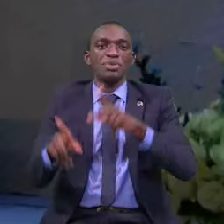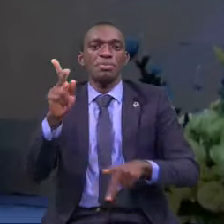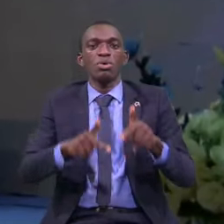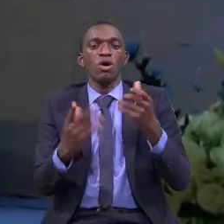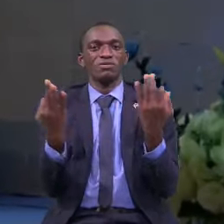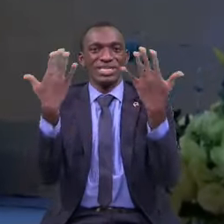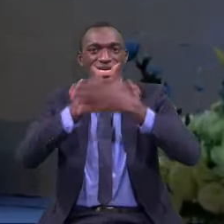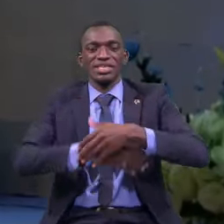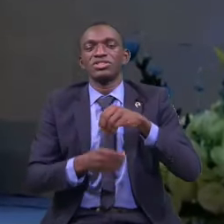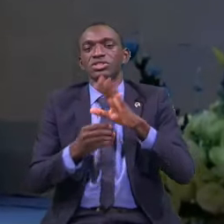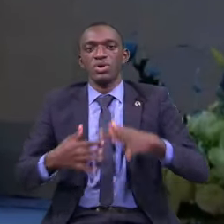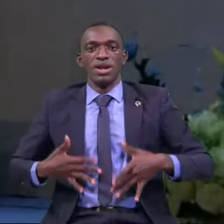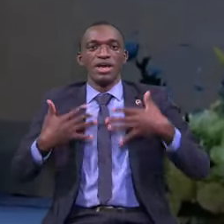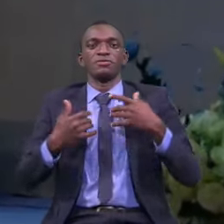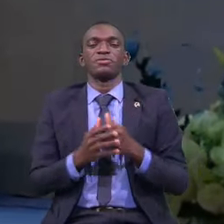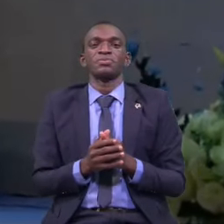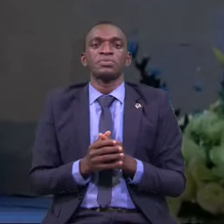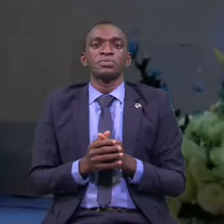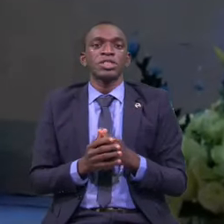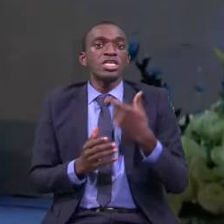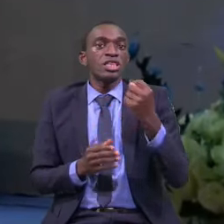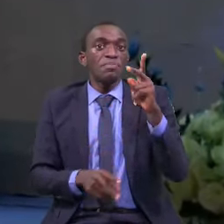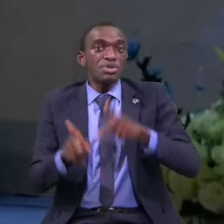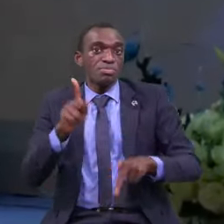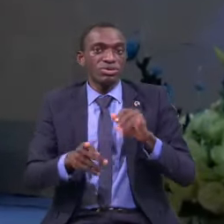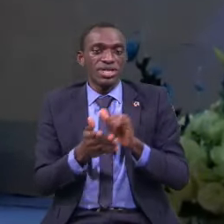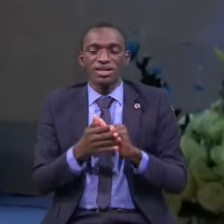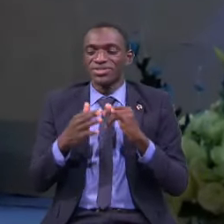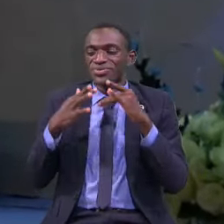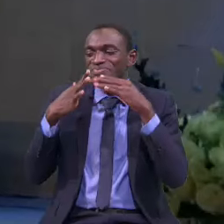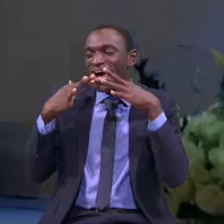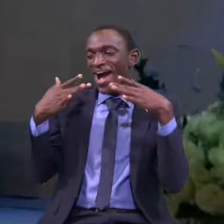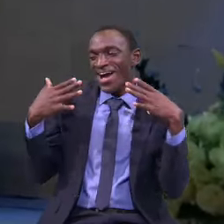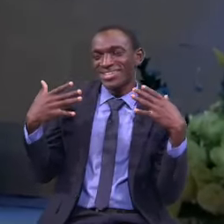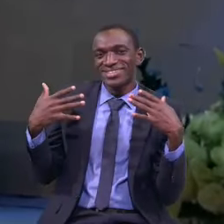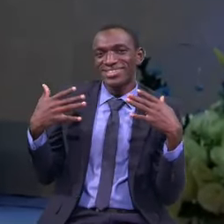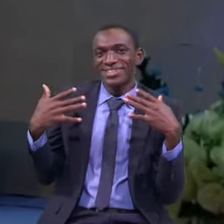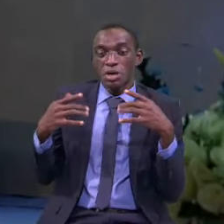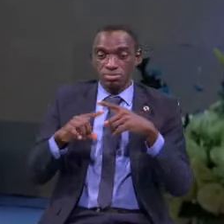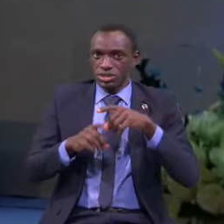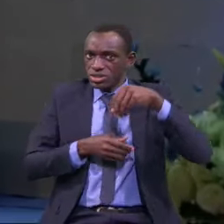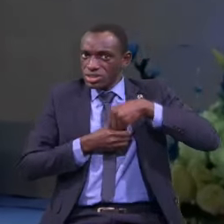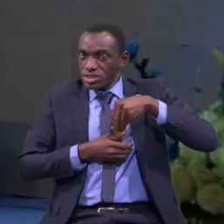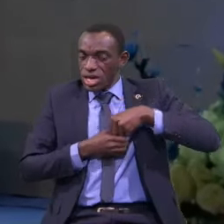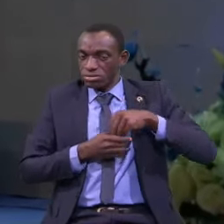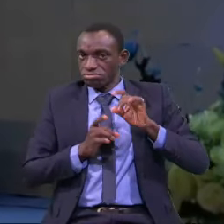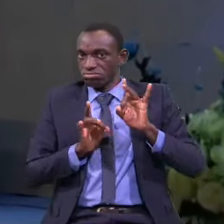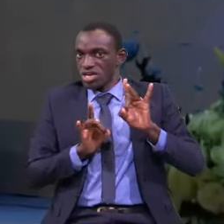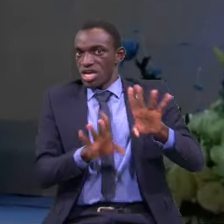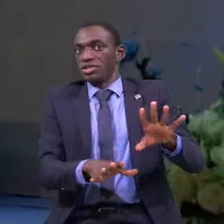The people that smile but they have hatred in the heart.